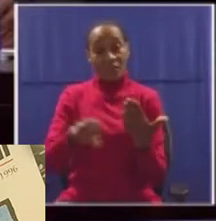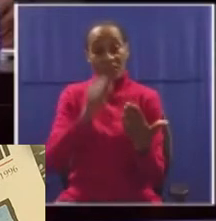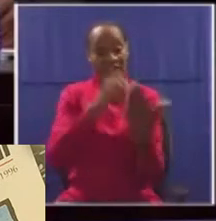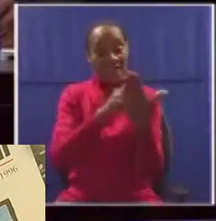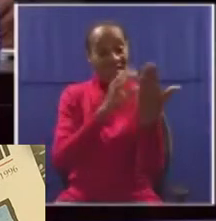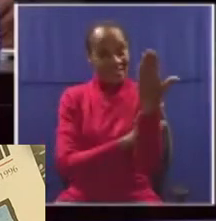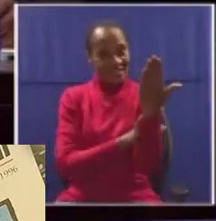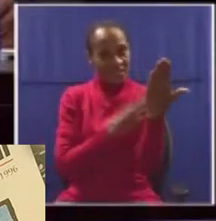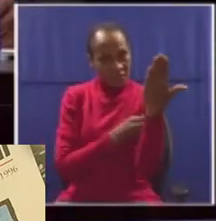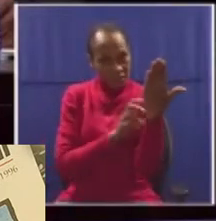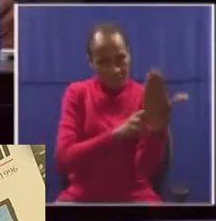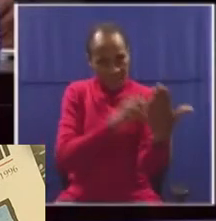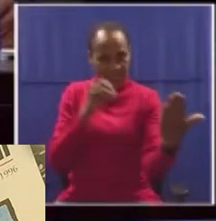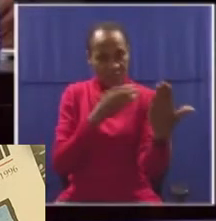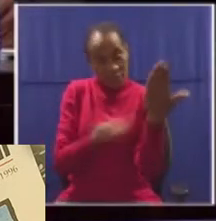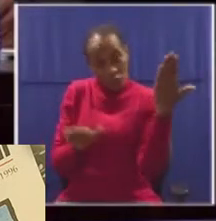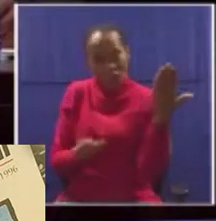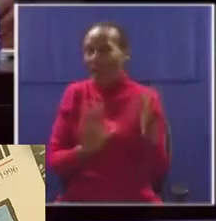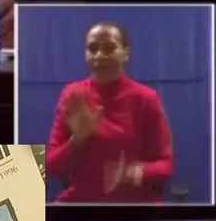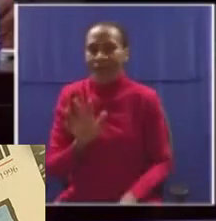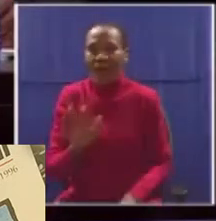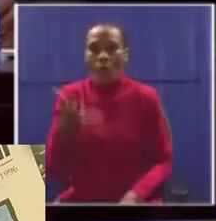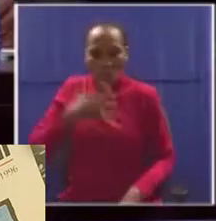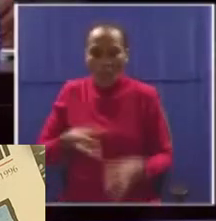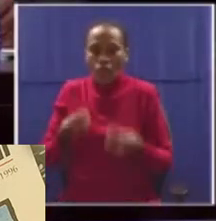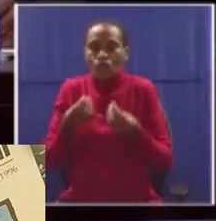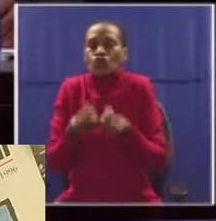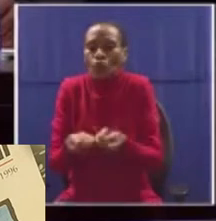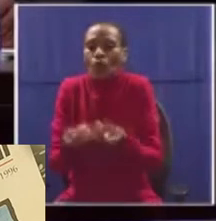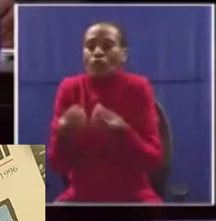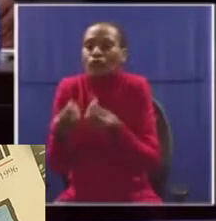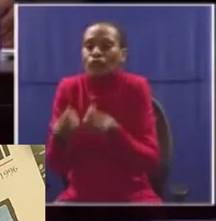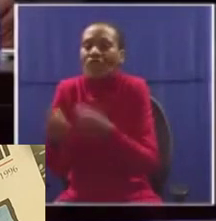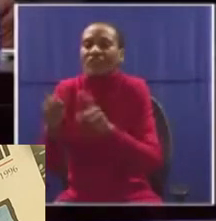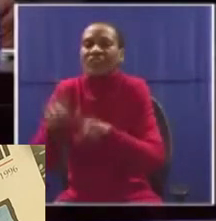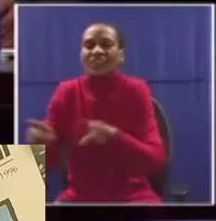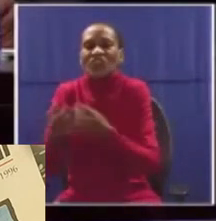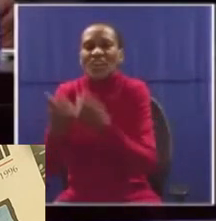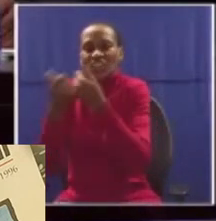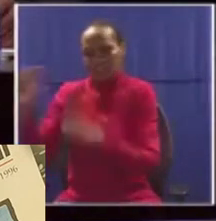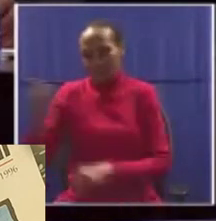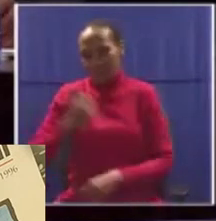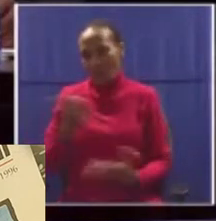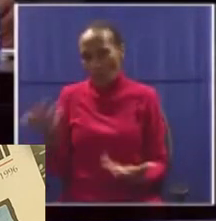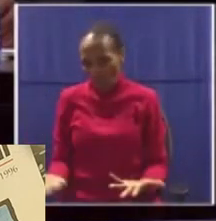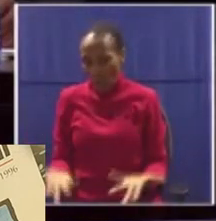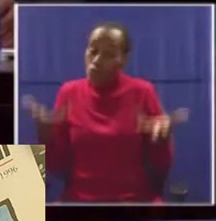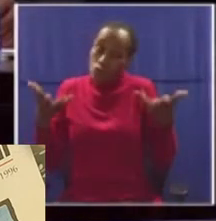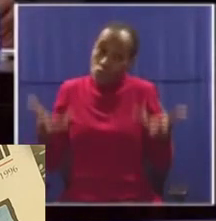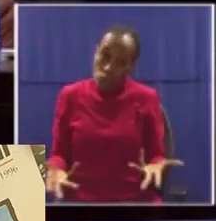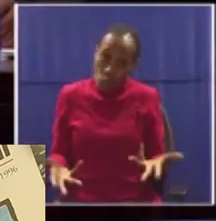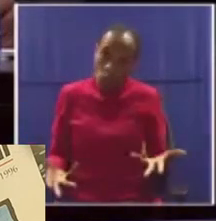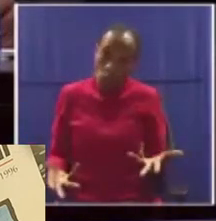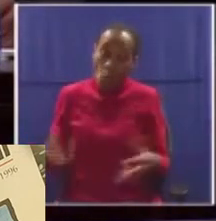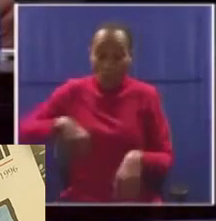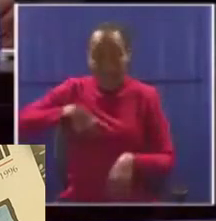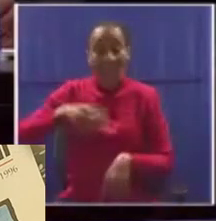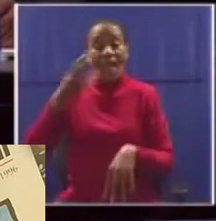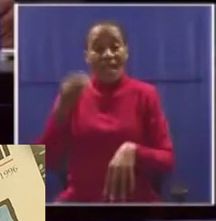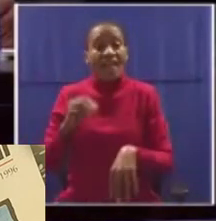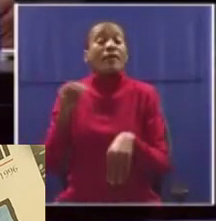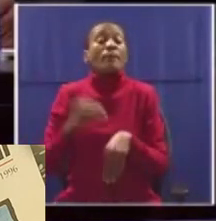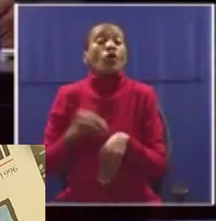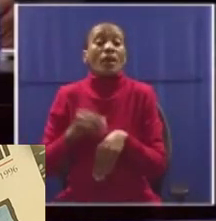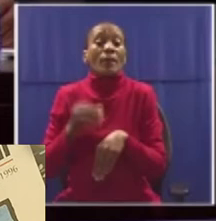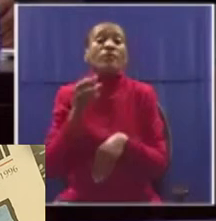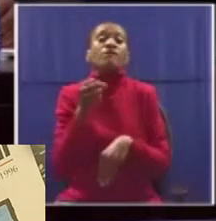possible but because we want to address these reasons we're really testing the faces those reasons are a threat to